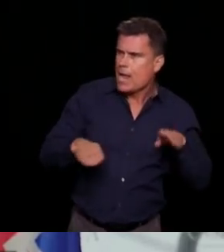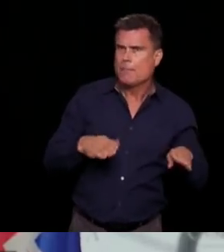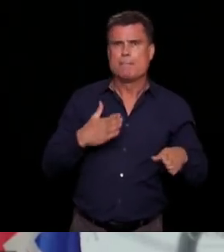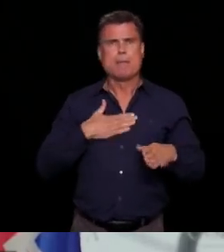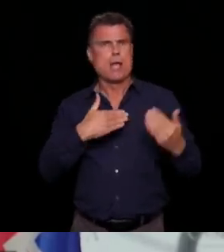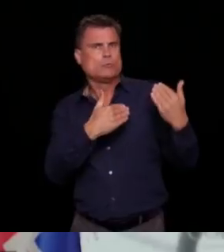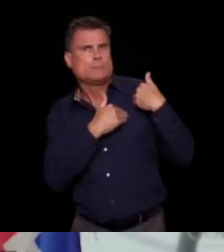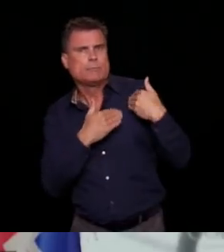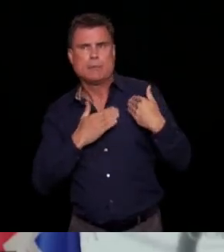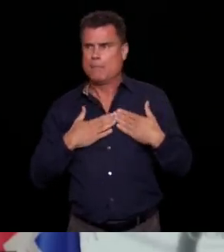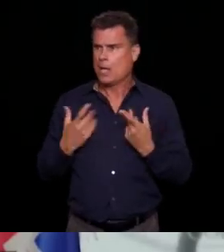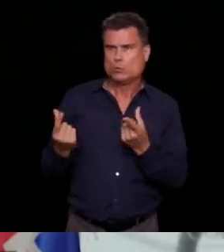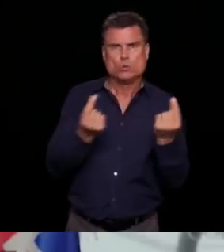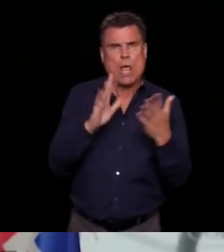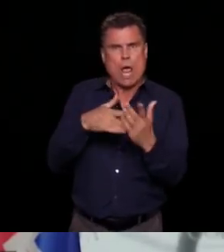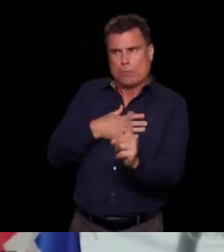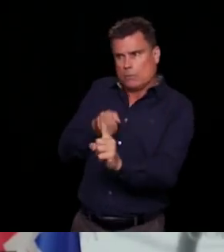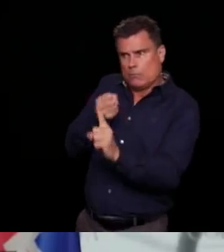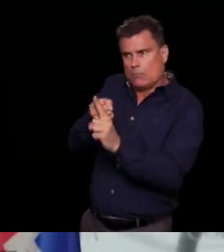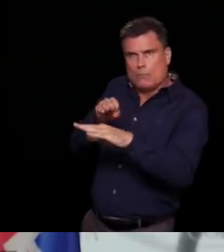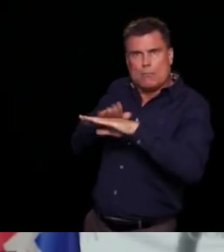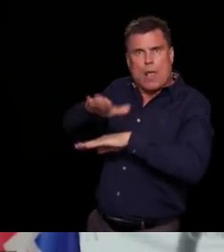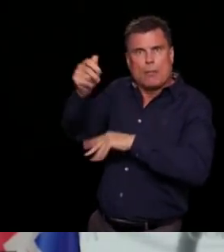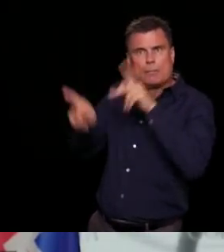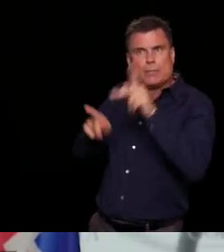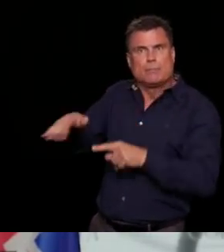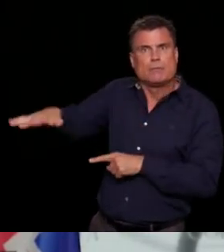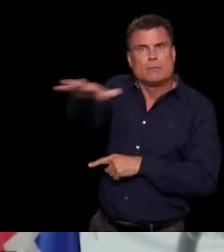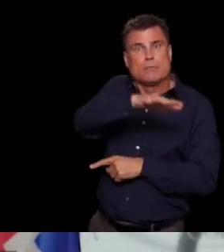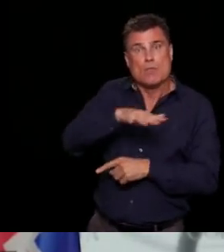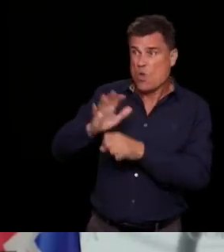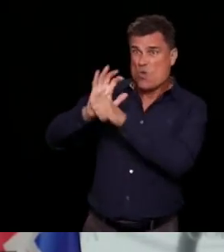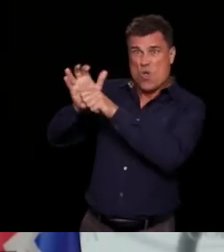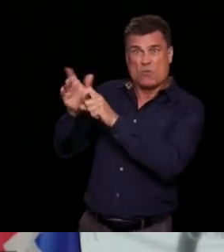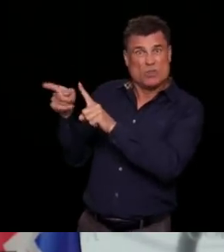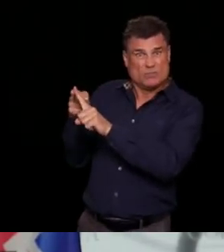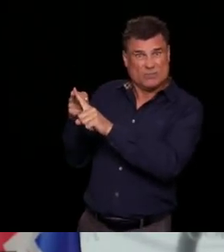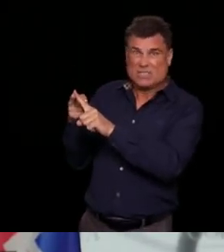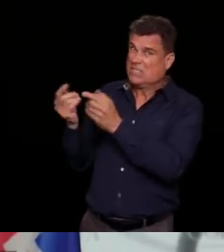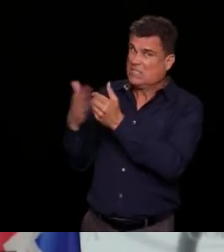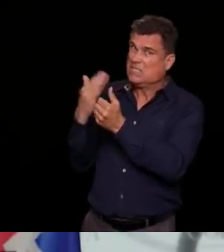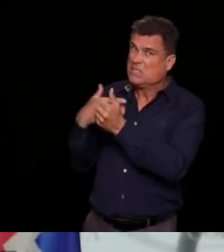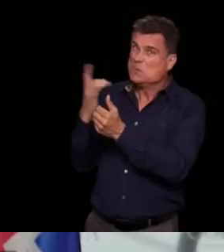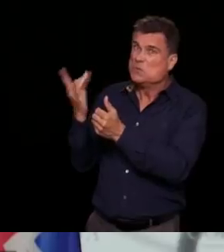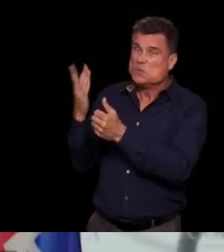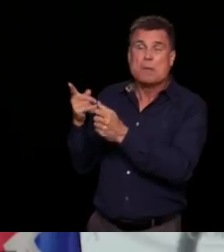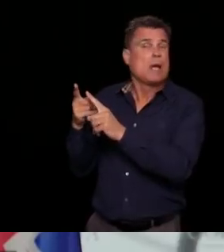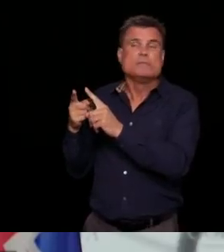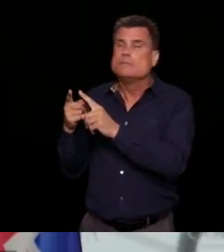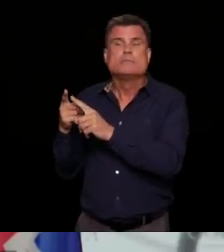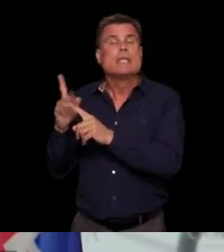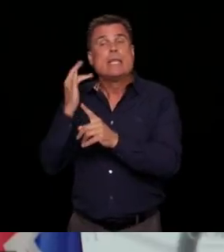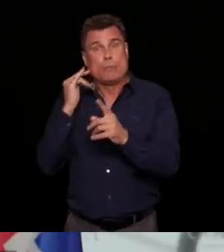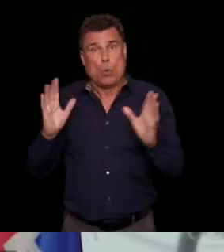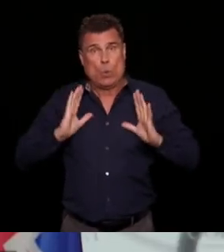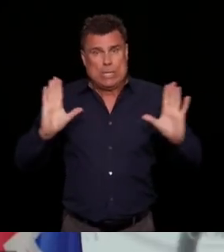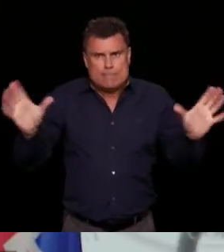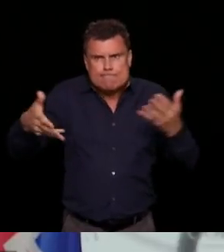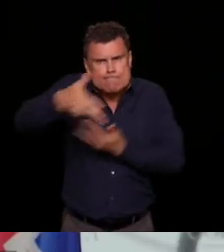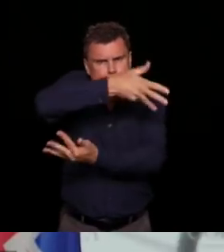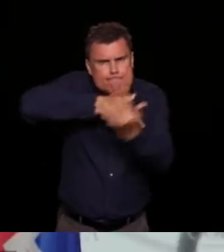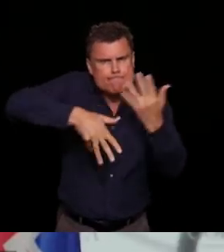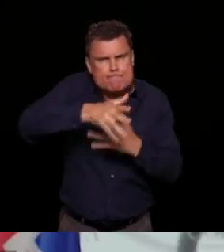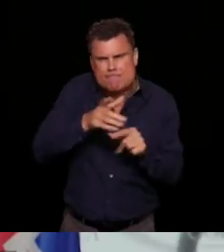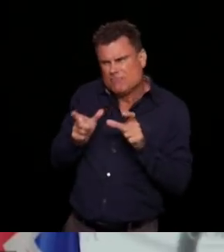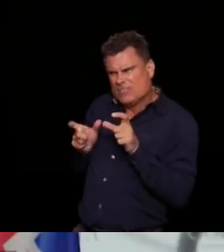all recognize that this COVID-19 hasn't been easy, but we can be assured that by continuing to work together, we will get through this. And I'd like to thank